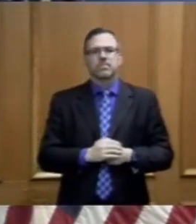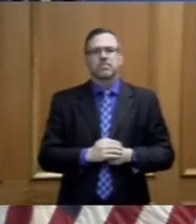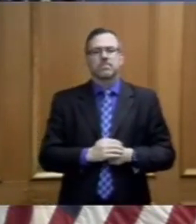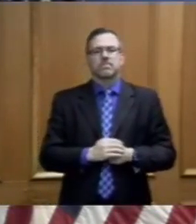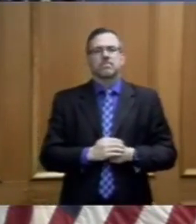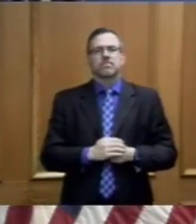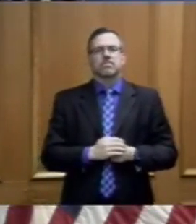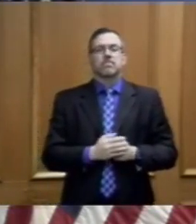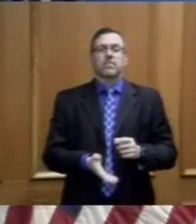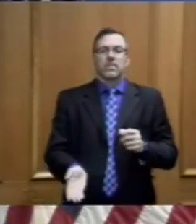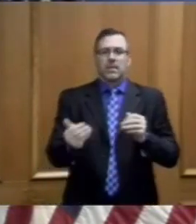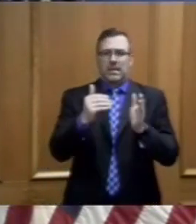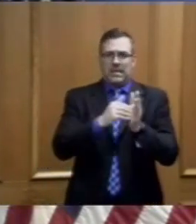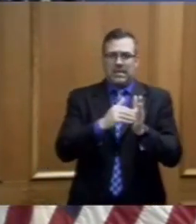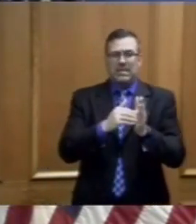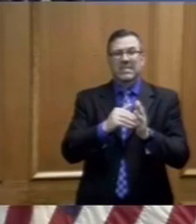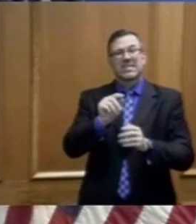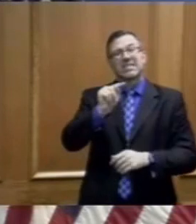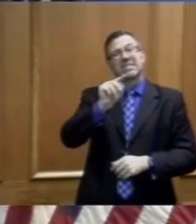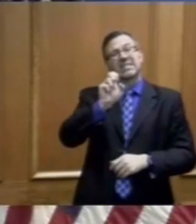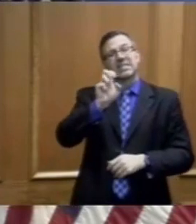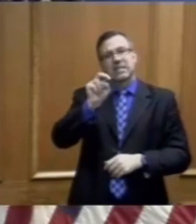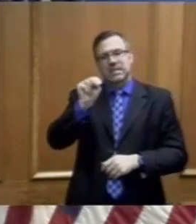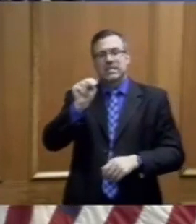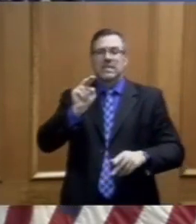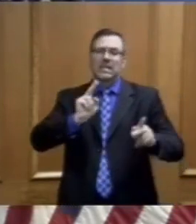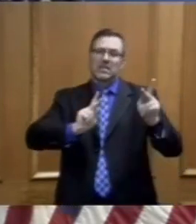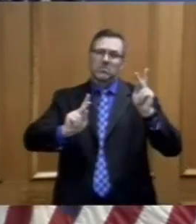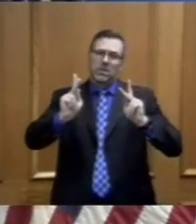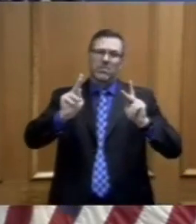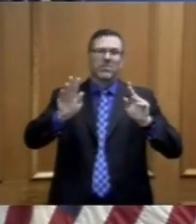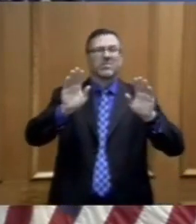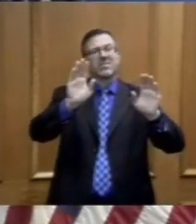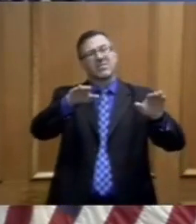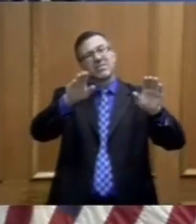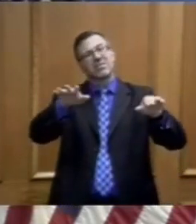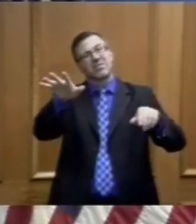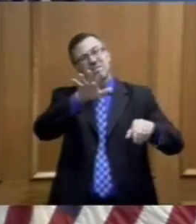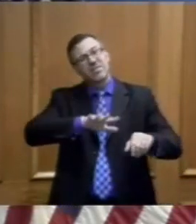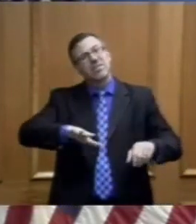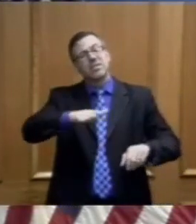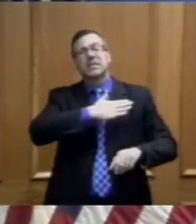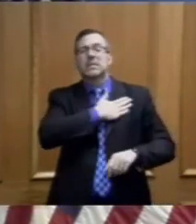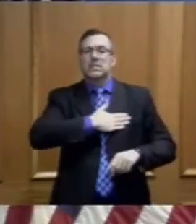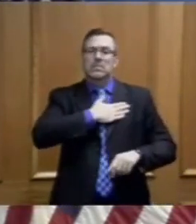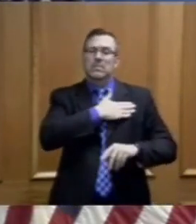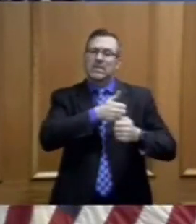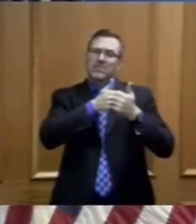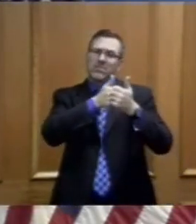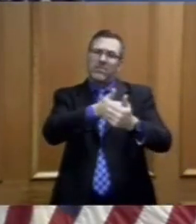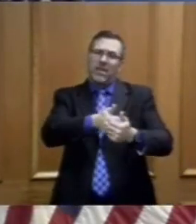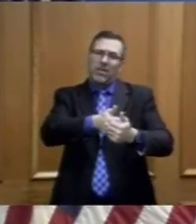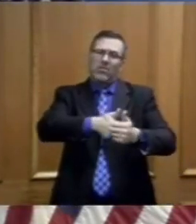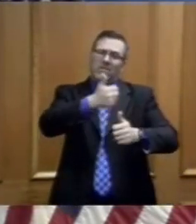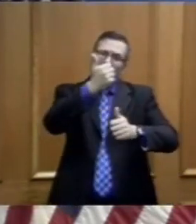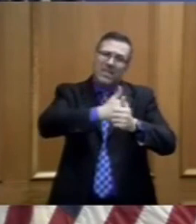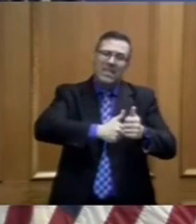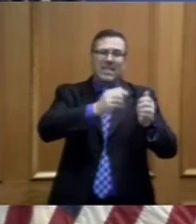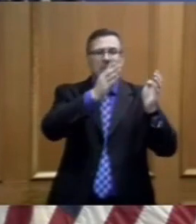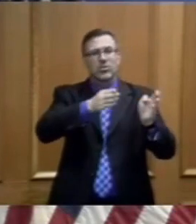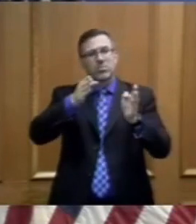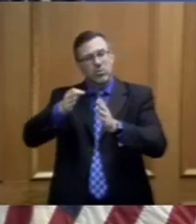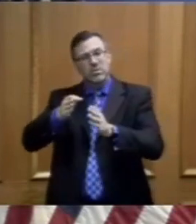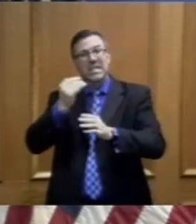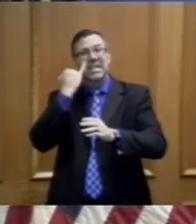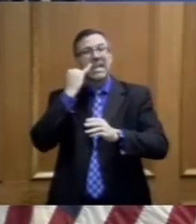we urge Tennesseans to each engage. As I have said for weeks, individual responsibility will win